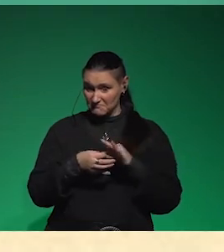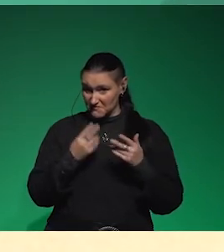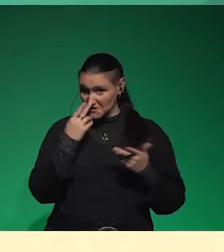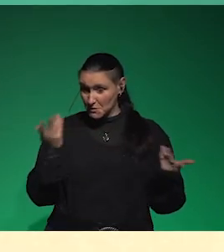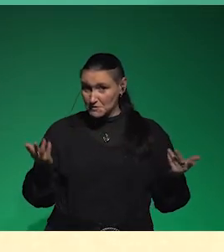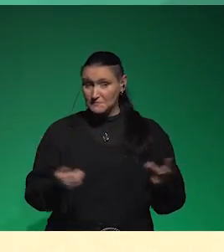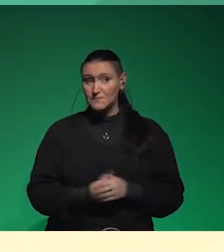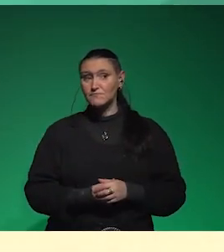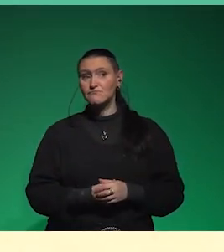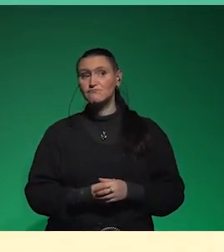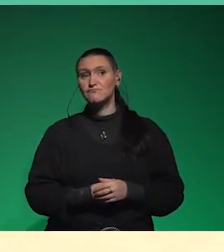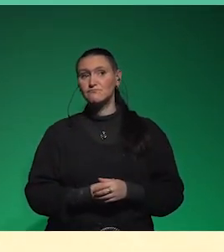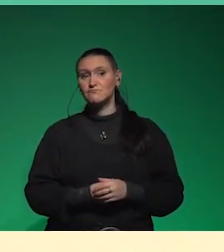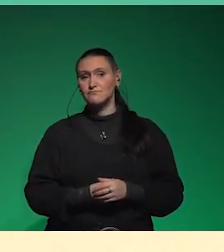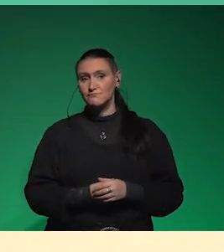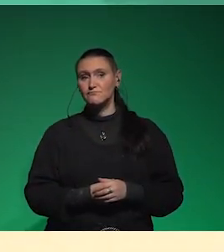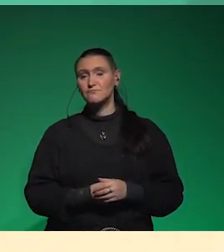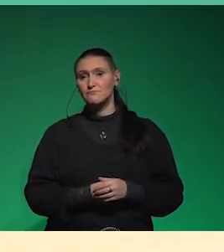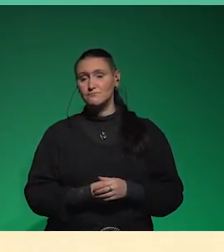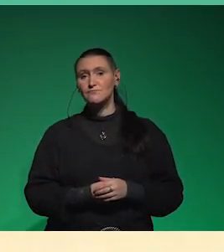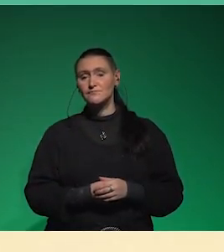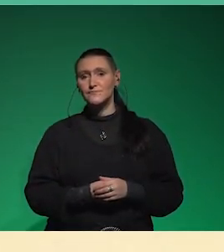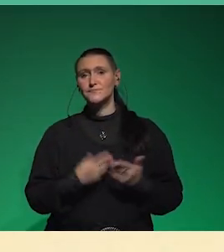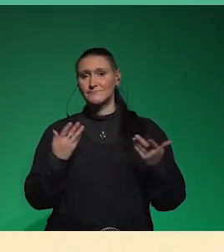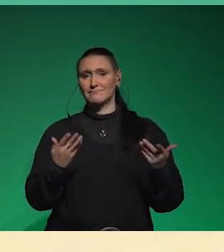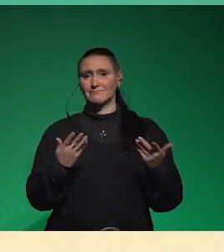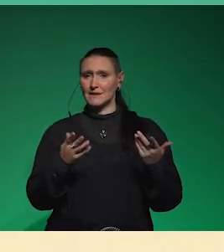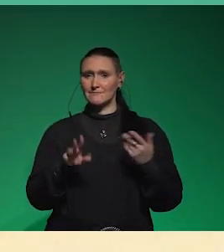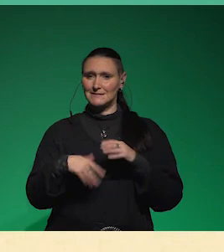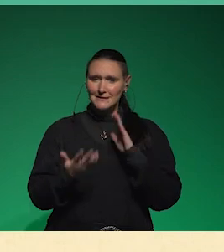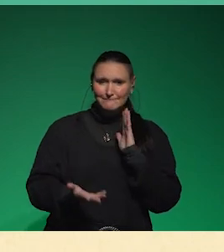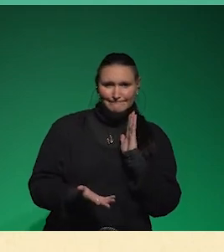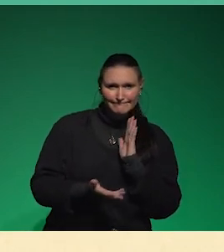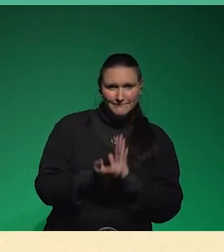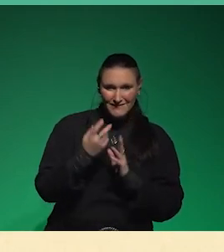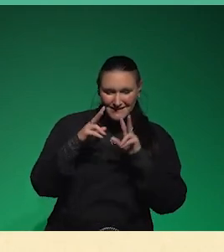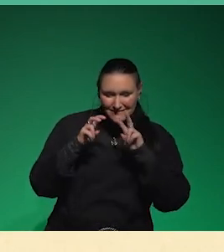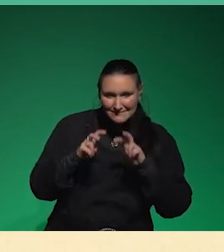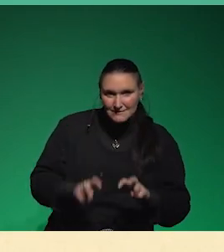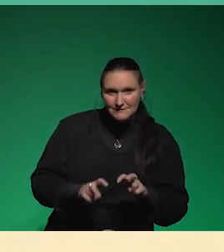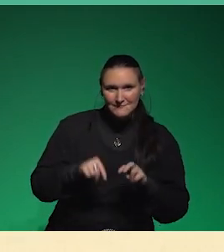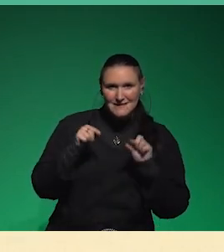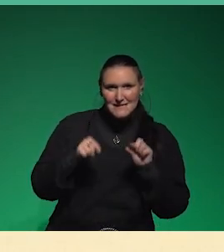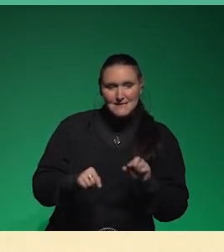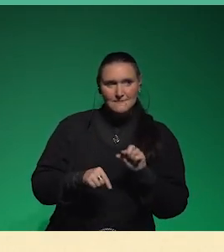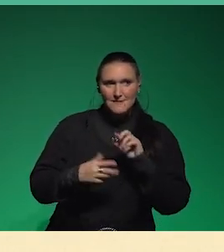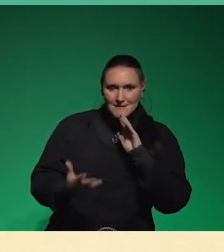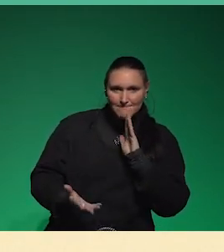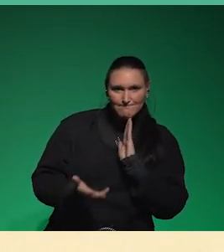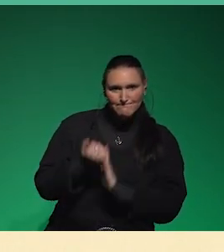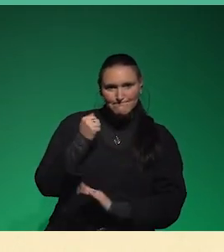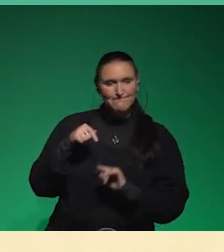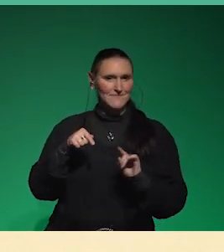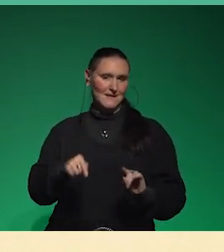work on practice, and that is an interesting experience with ecological. And in science, we also have our specific practice. And for me personally,